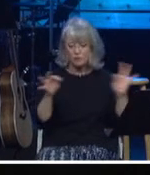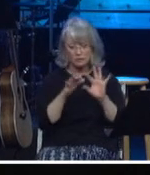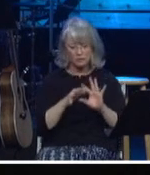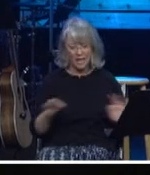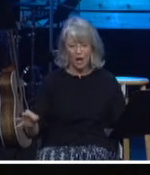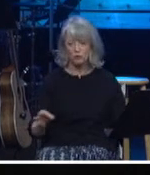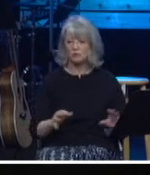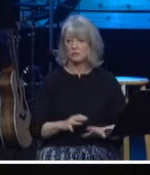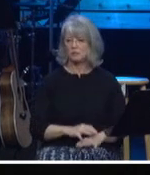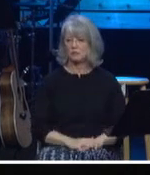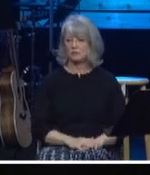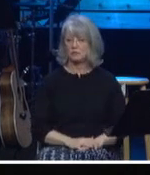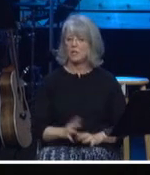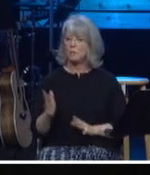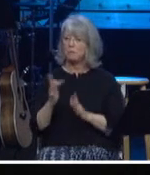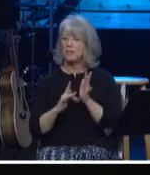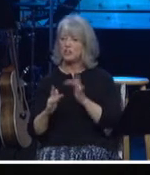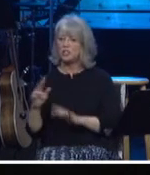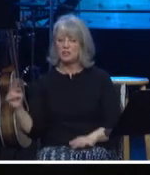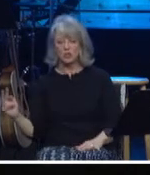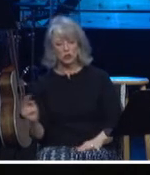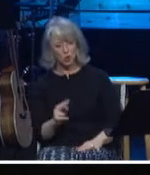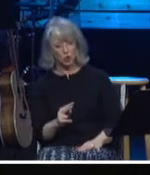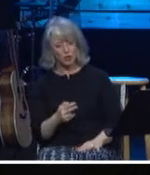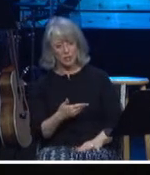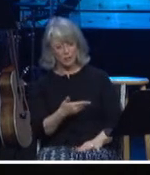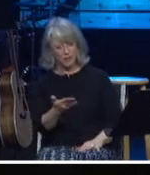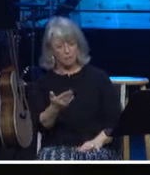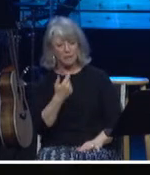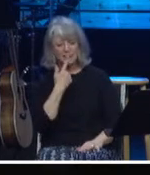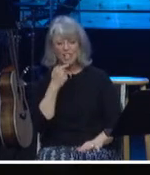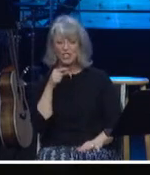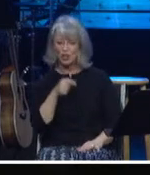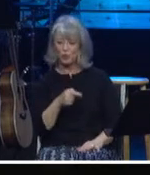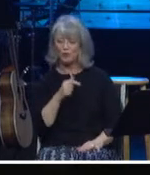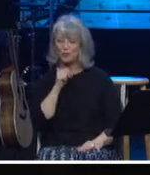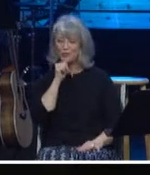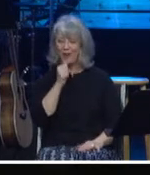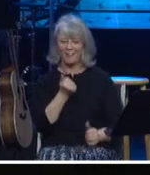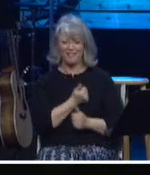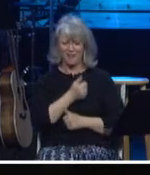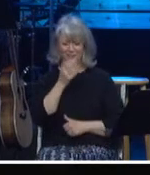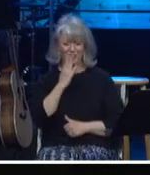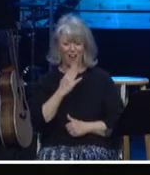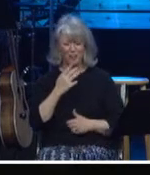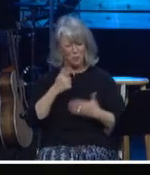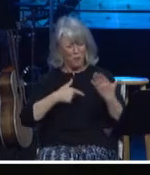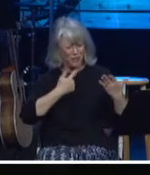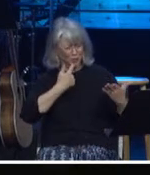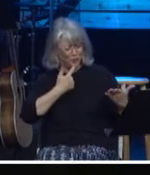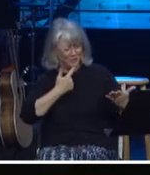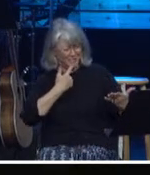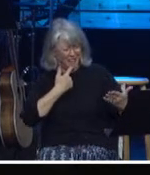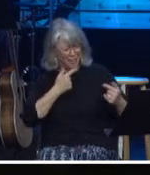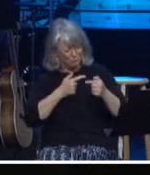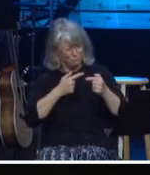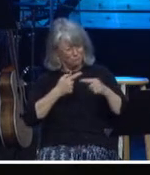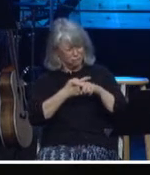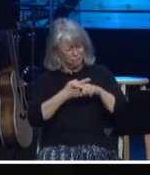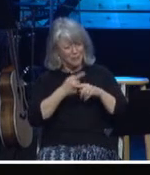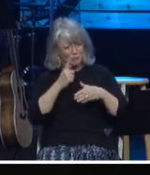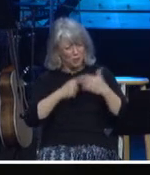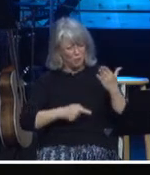Jesus looks at them and says, you do not love God. Despite what you claim, despite your prayers.